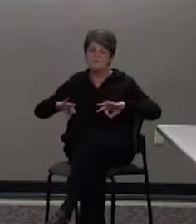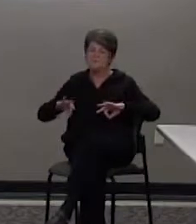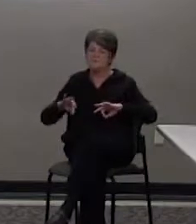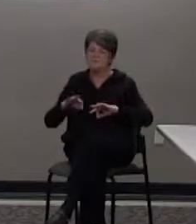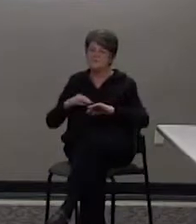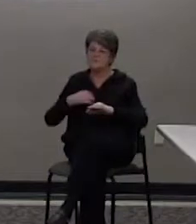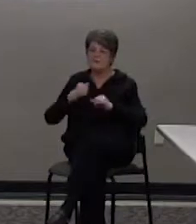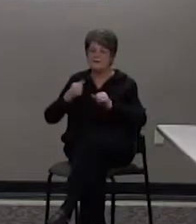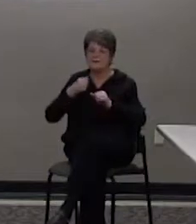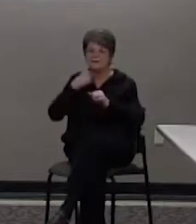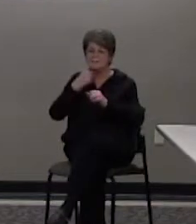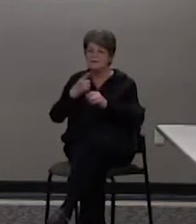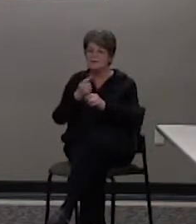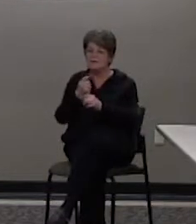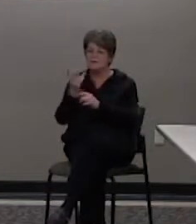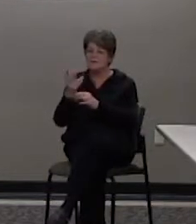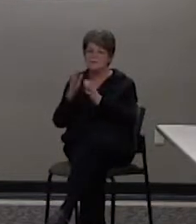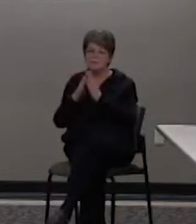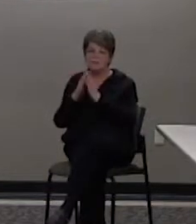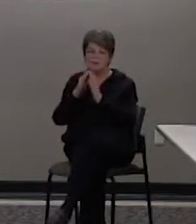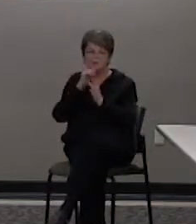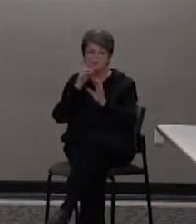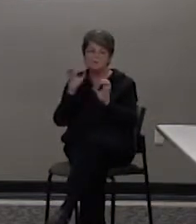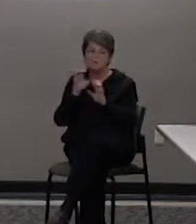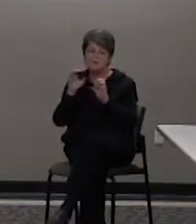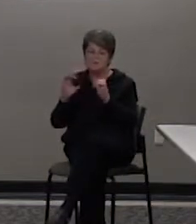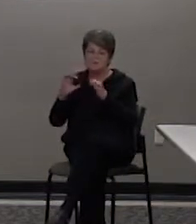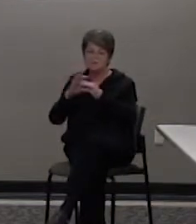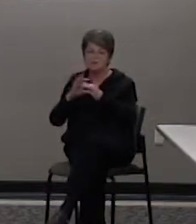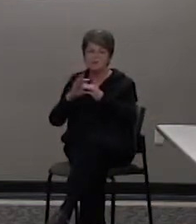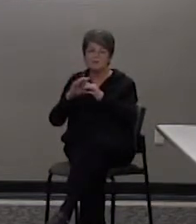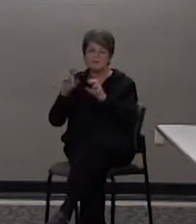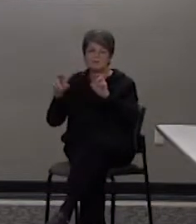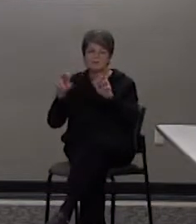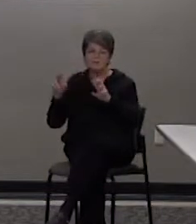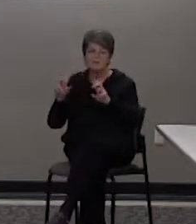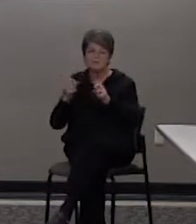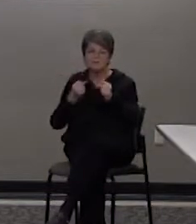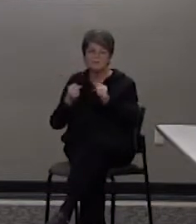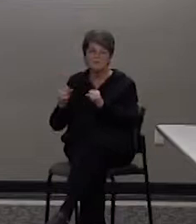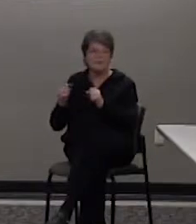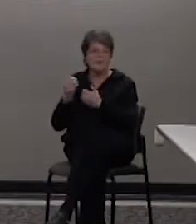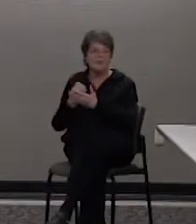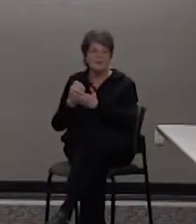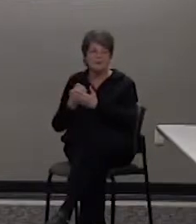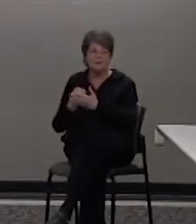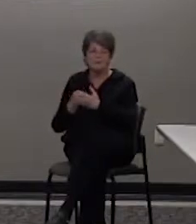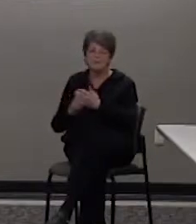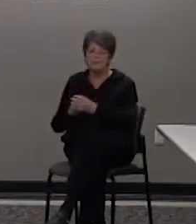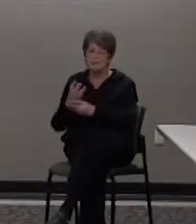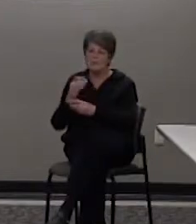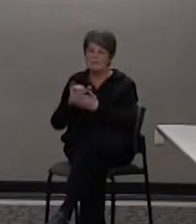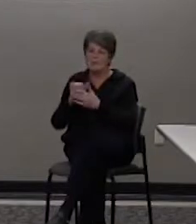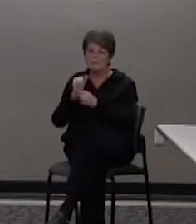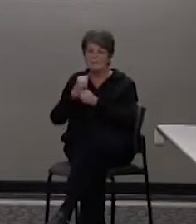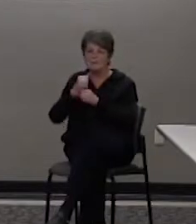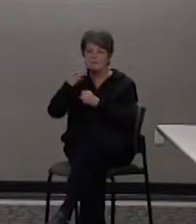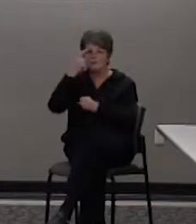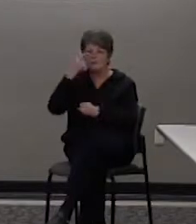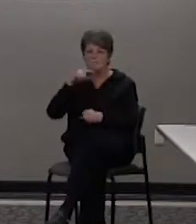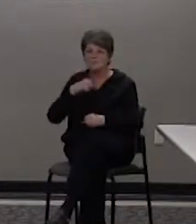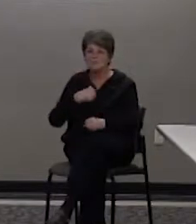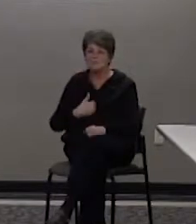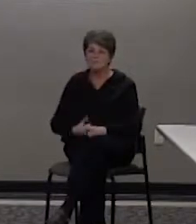I can point to you a number of communities that have done joint investment strategies and economic development growth. That's one that makes sense to me, at least for us.